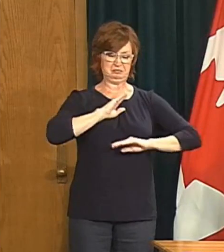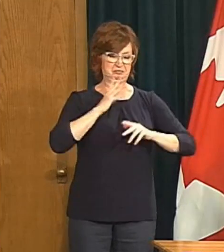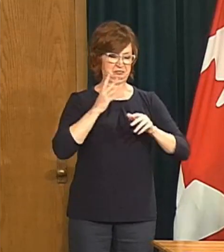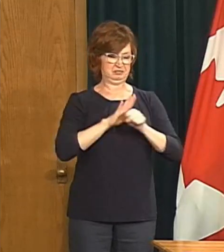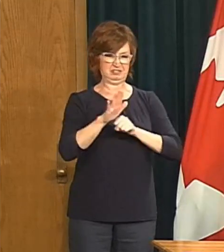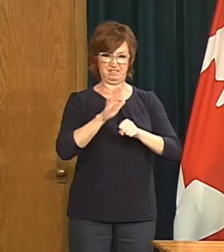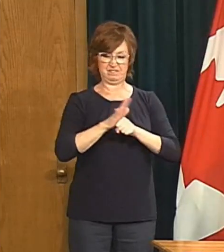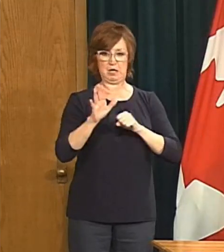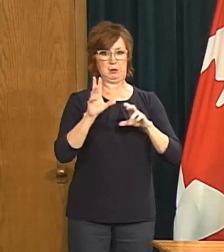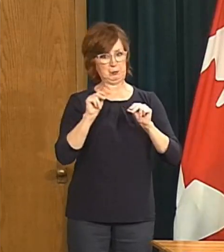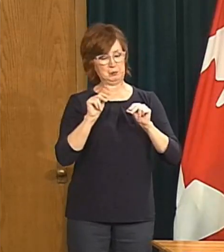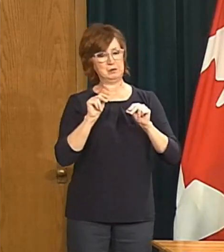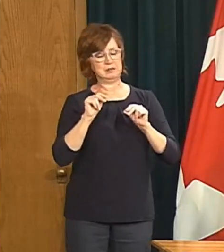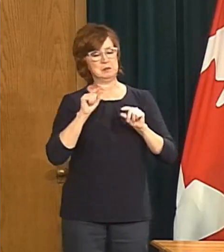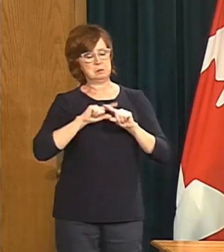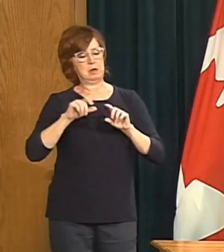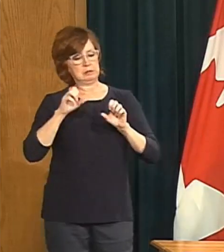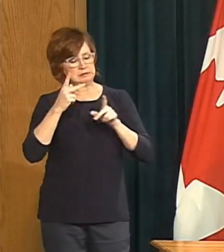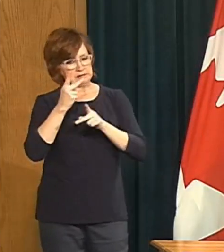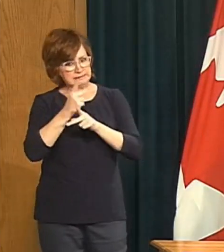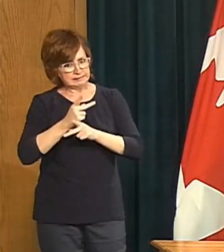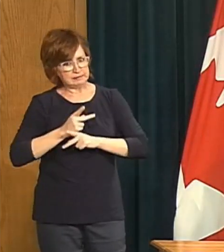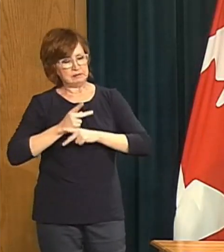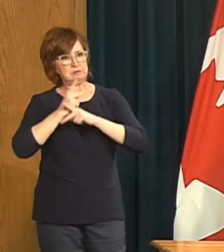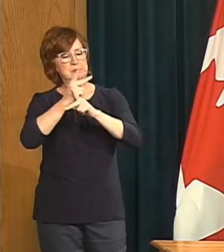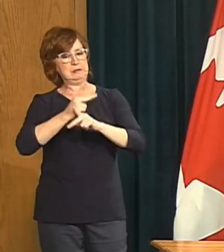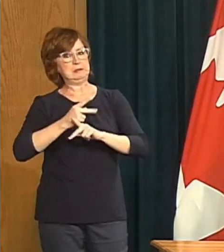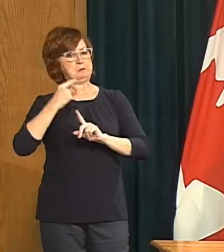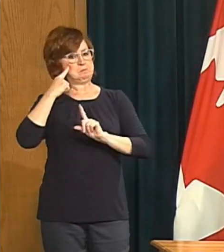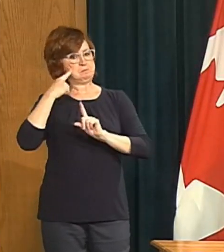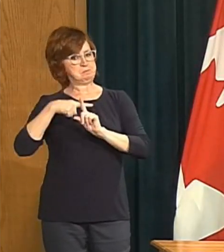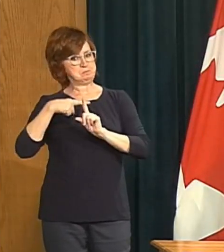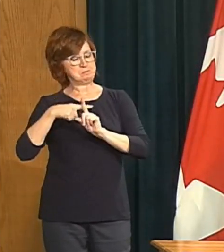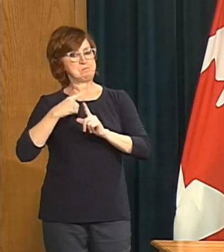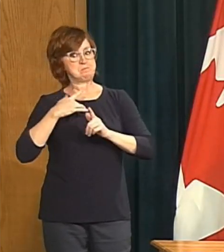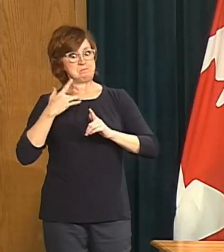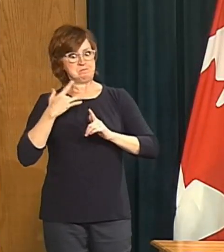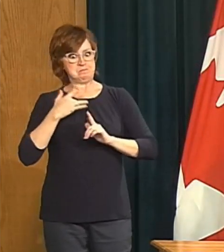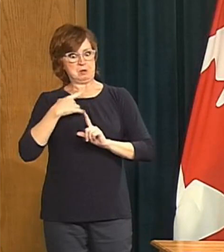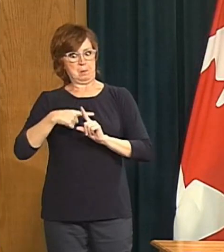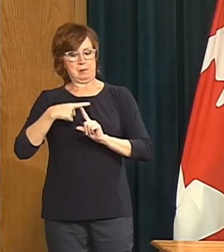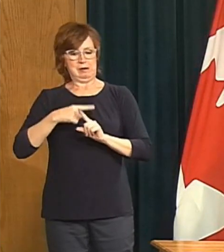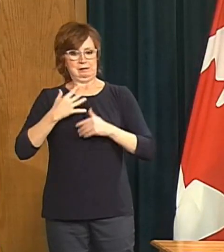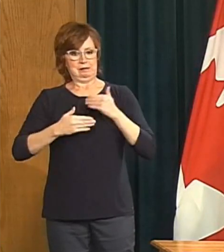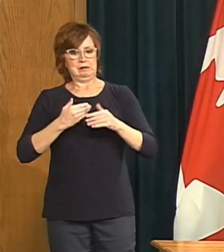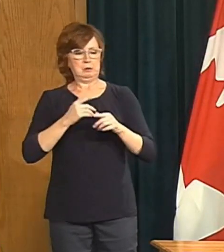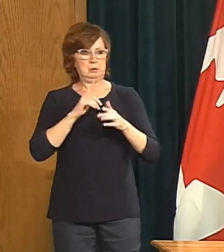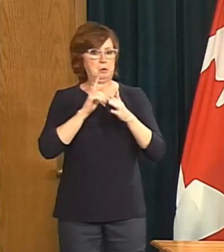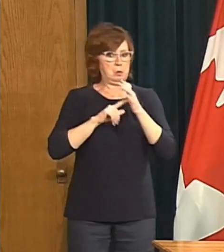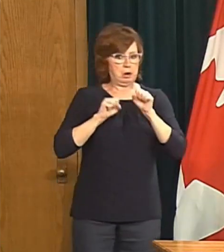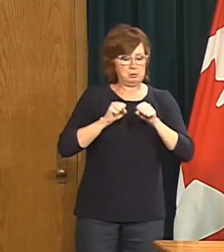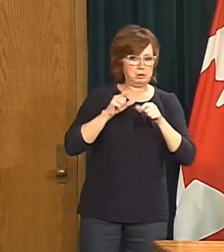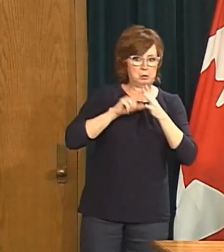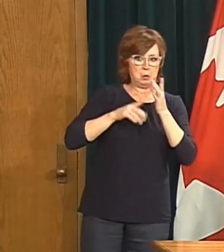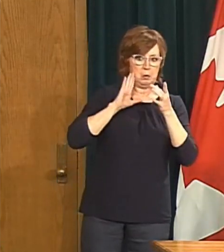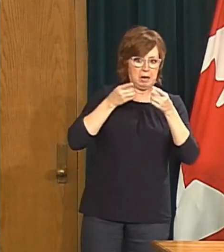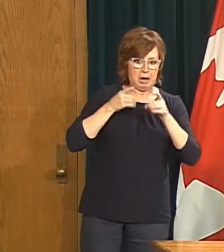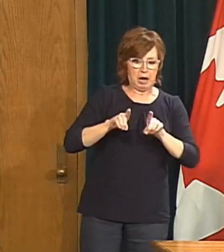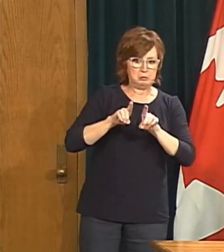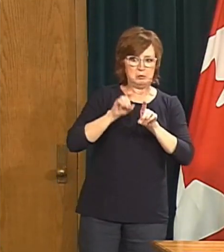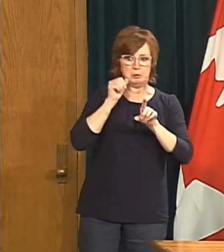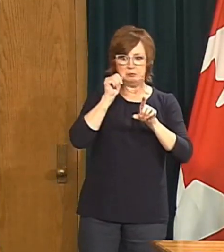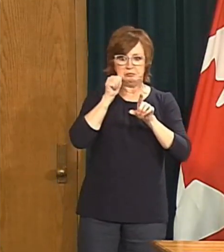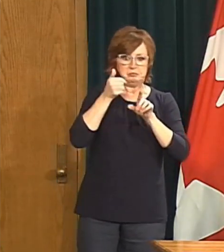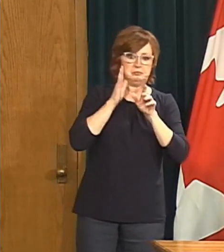about what the process of reopening Saskatchewan will look like. But let me be clear, there is no magic switch